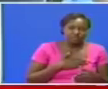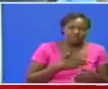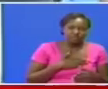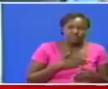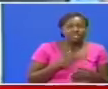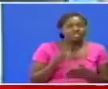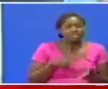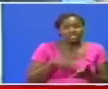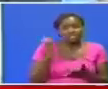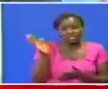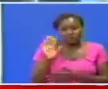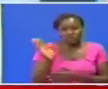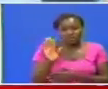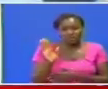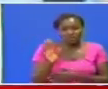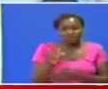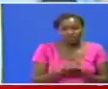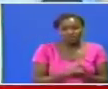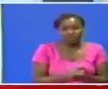wave at us?